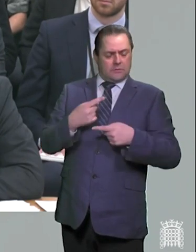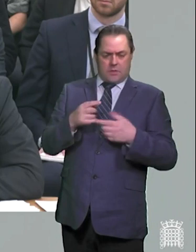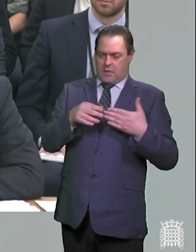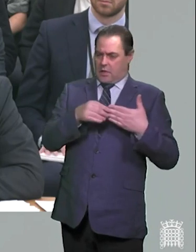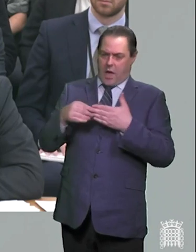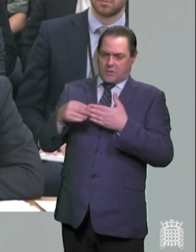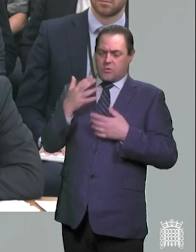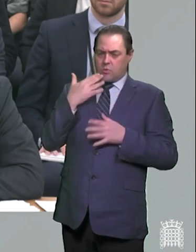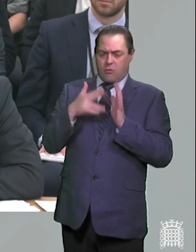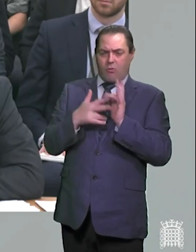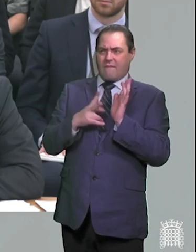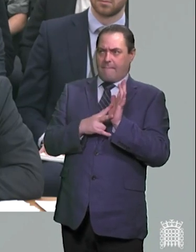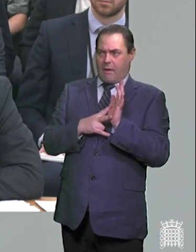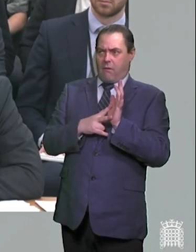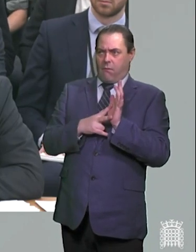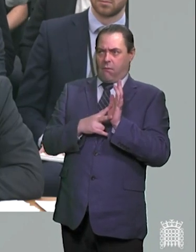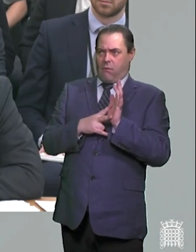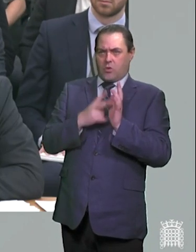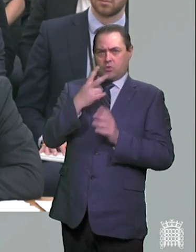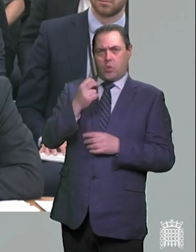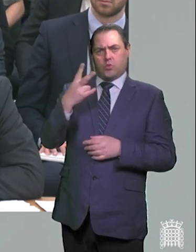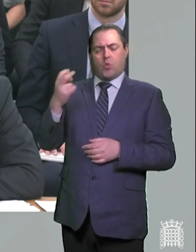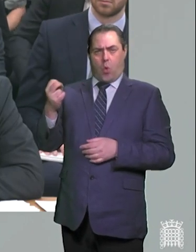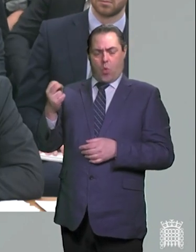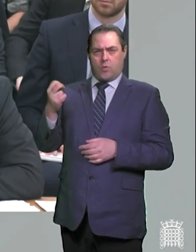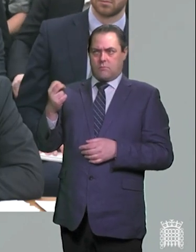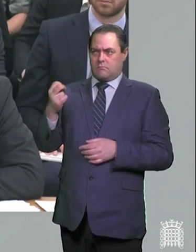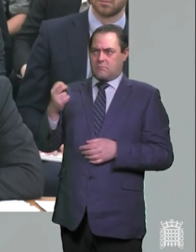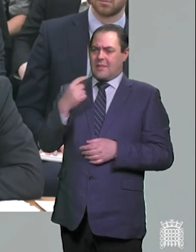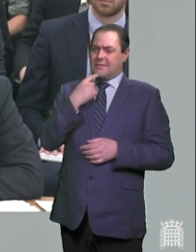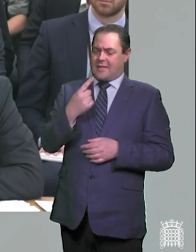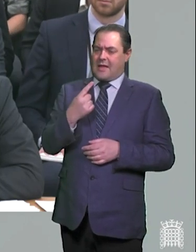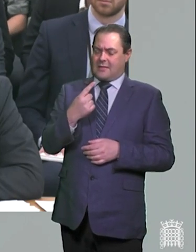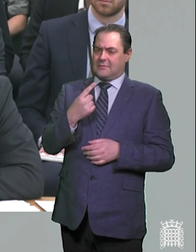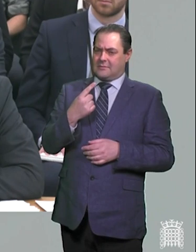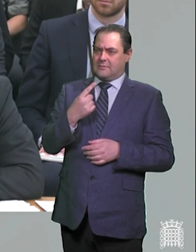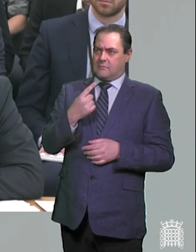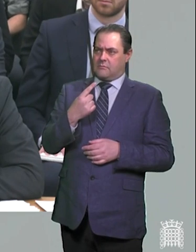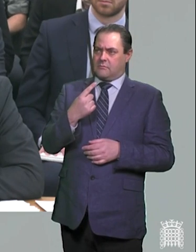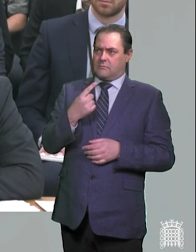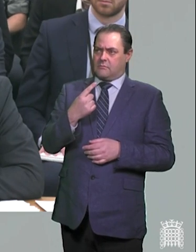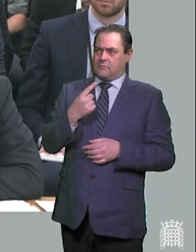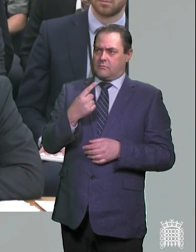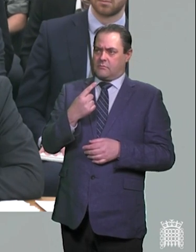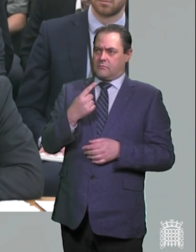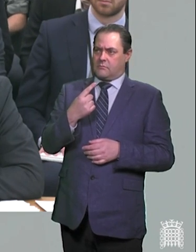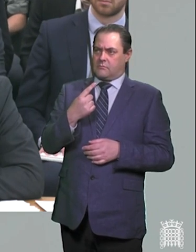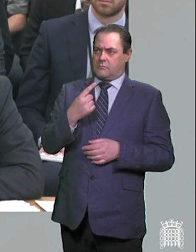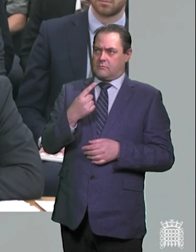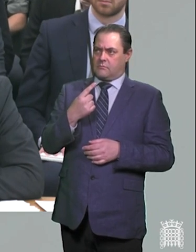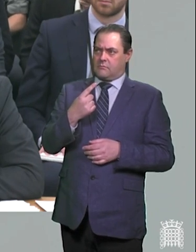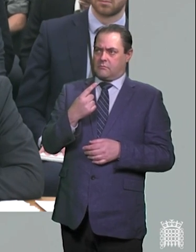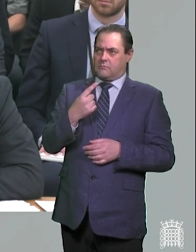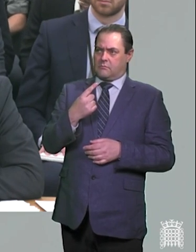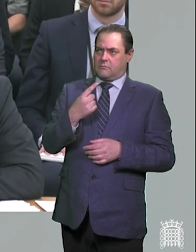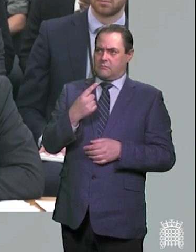by November 2020 stipulated that you should maintain